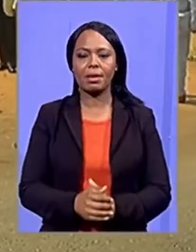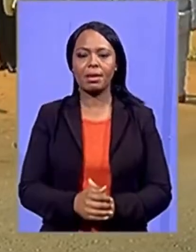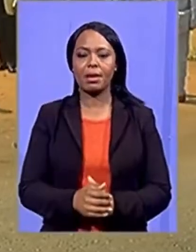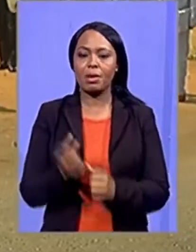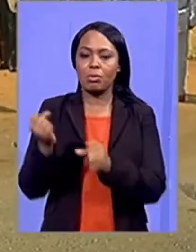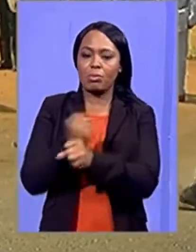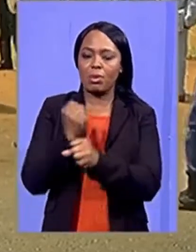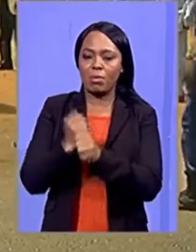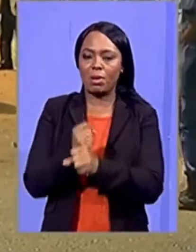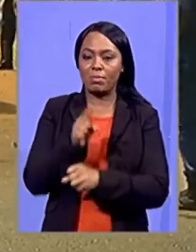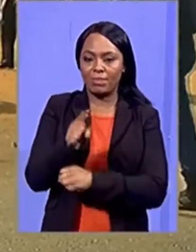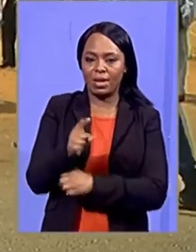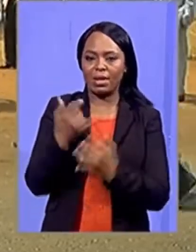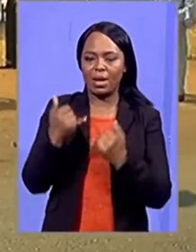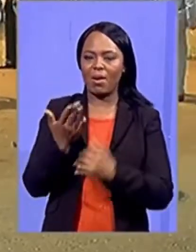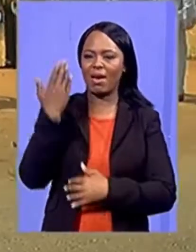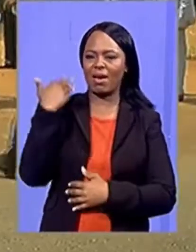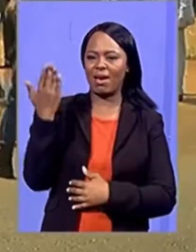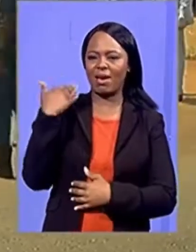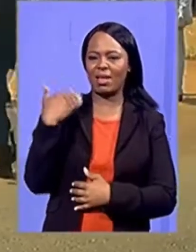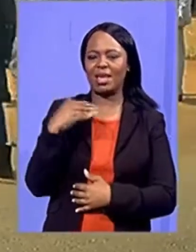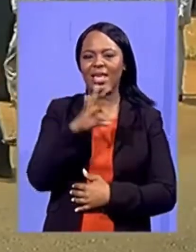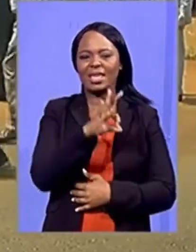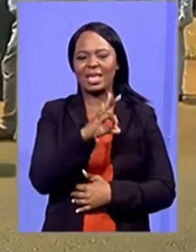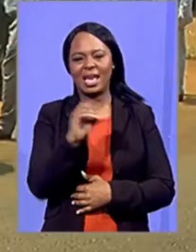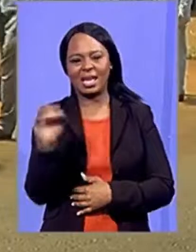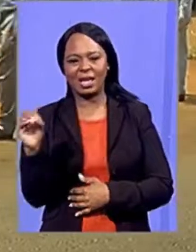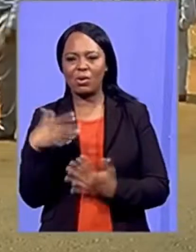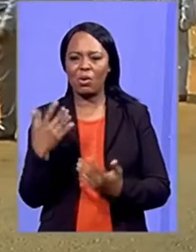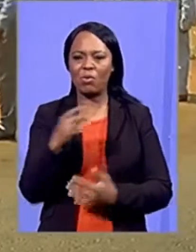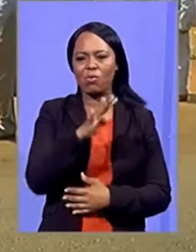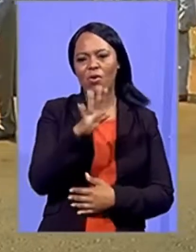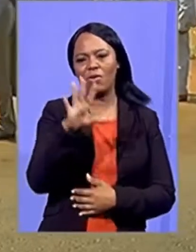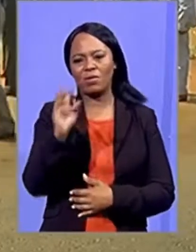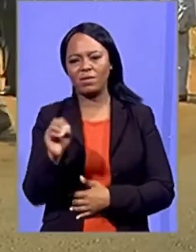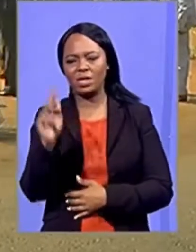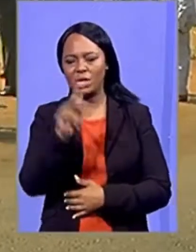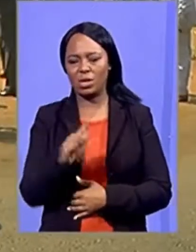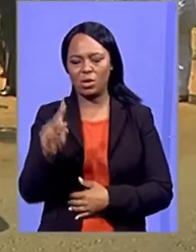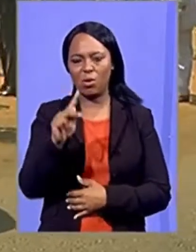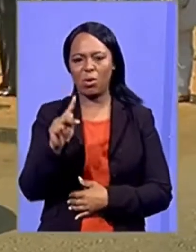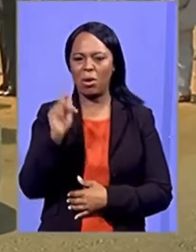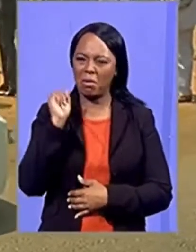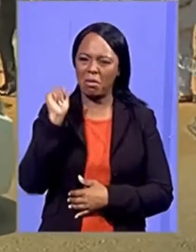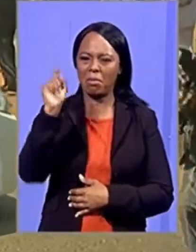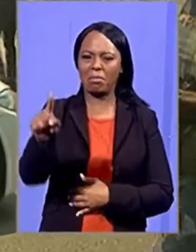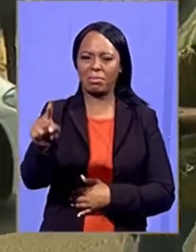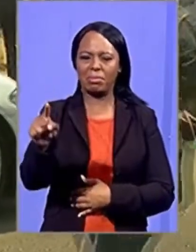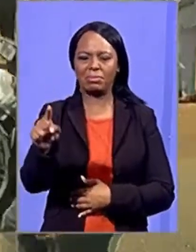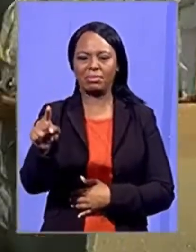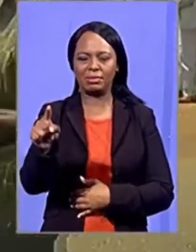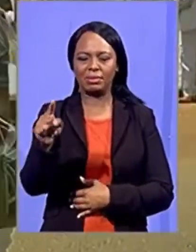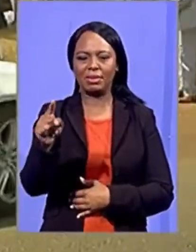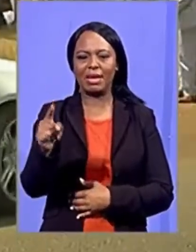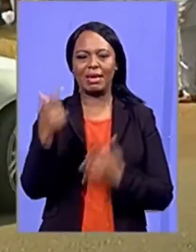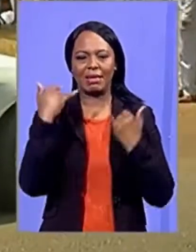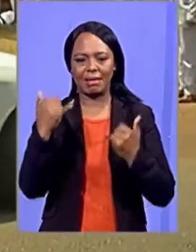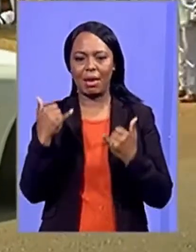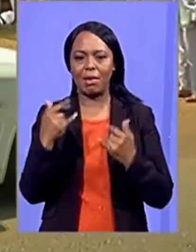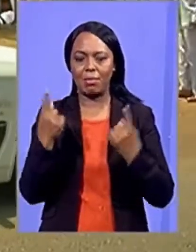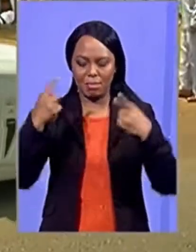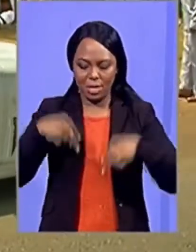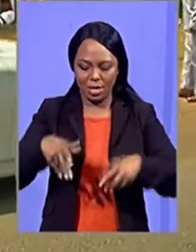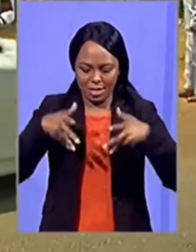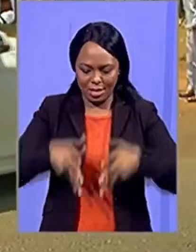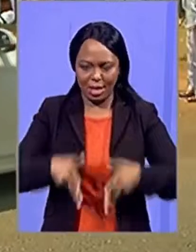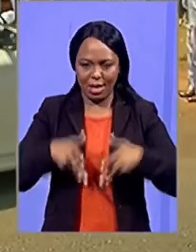function that you used to get about 450 kilos in Rankua, you will now get